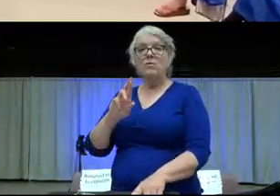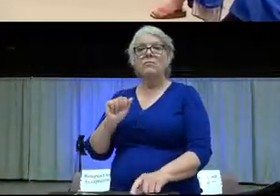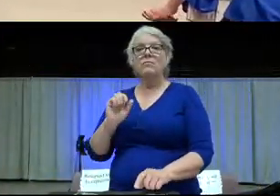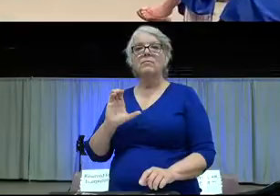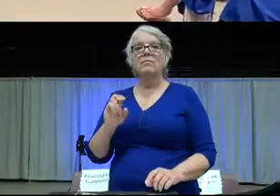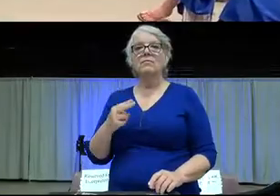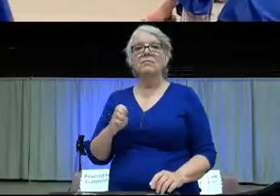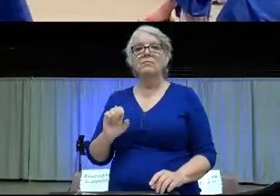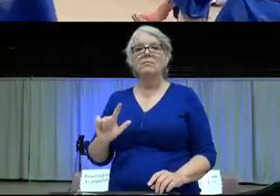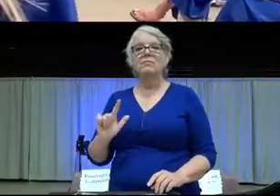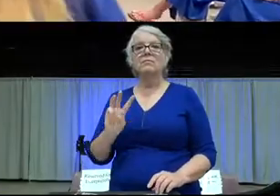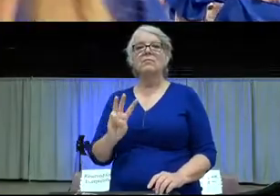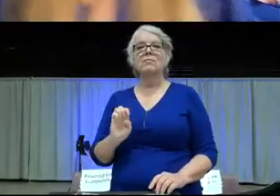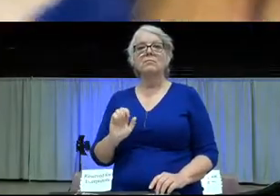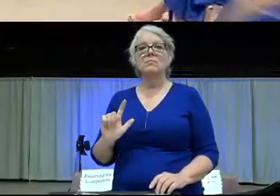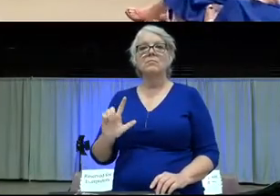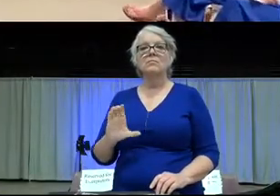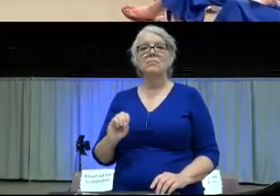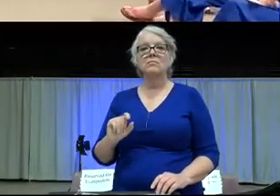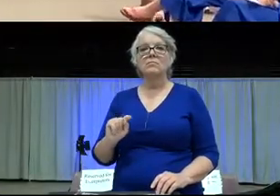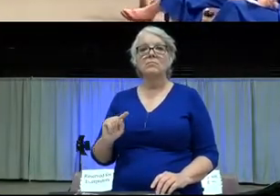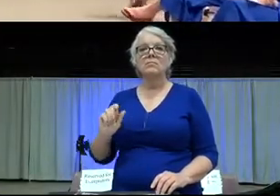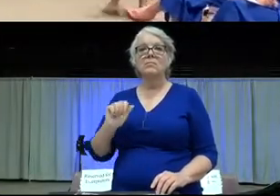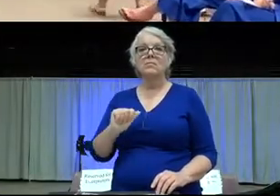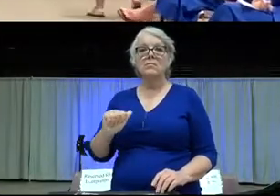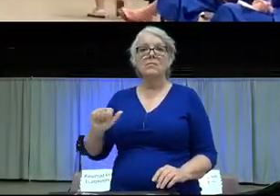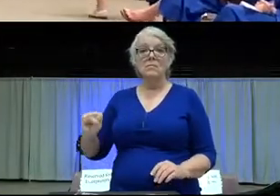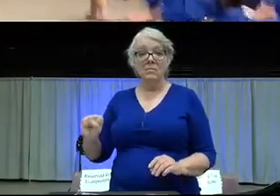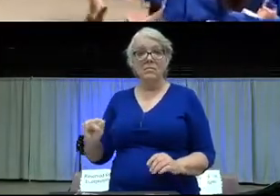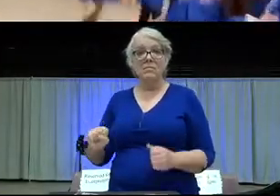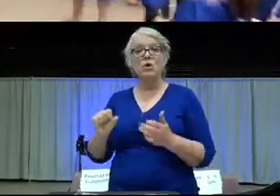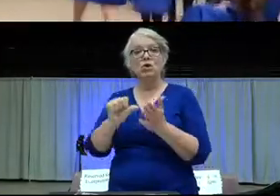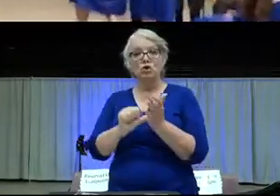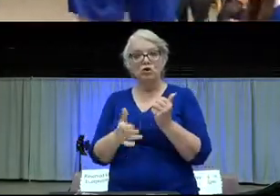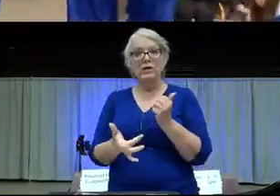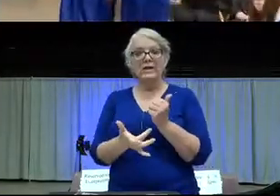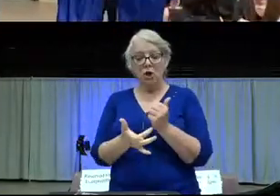Rachel Walcott, Associate of Applied Science, Surgical Technology.